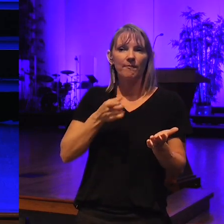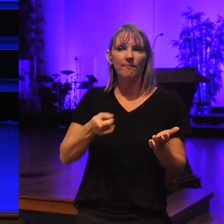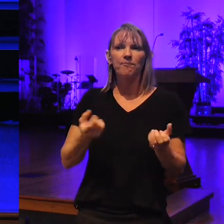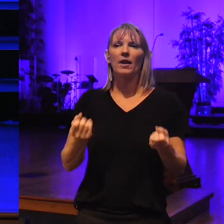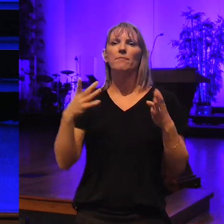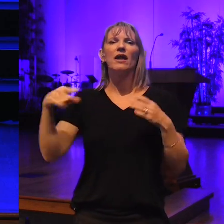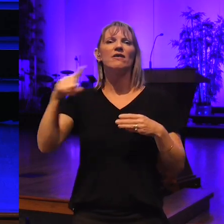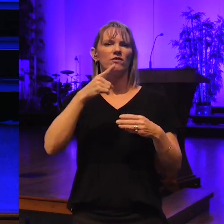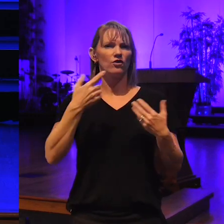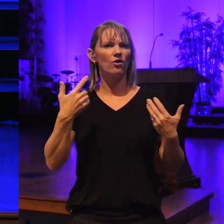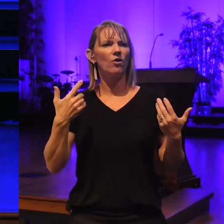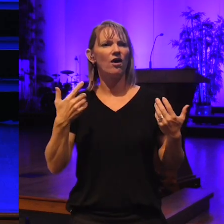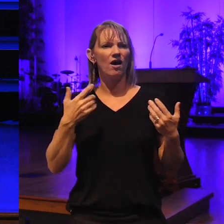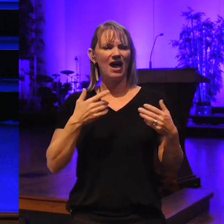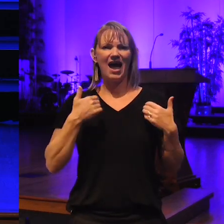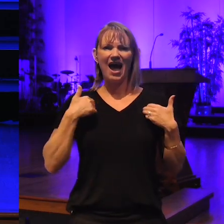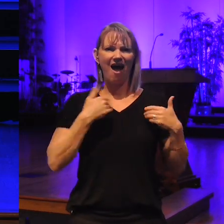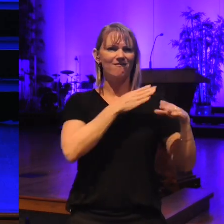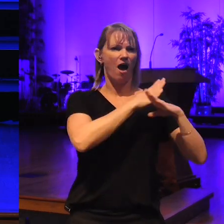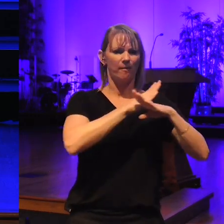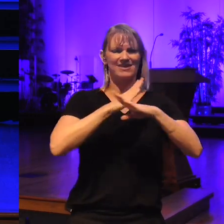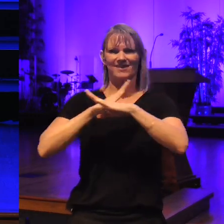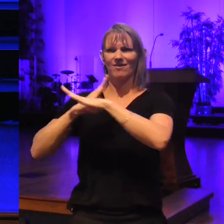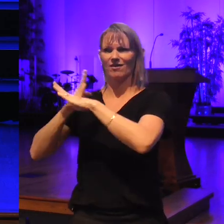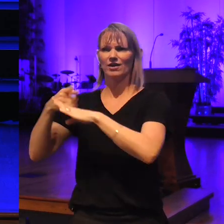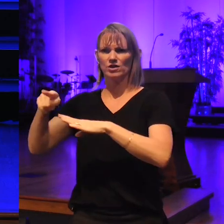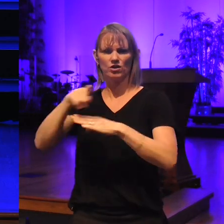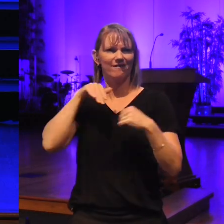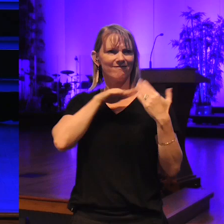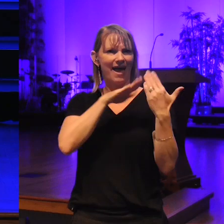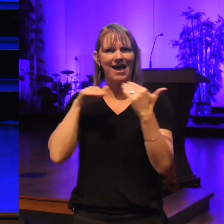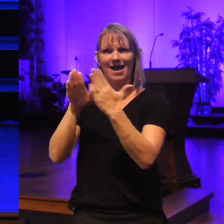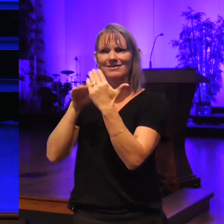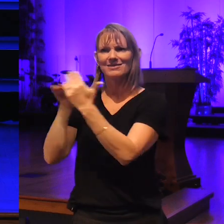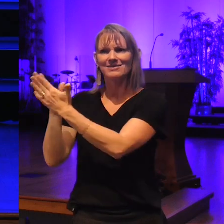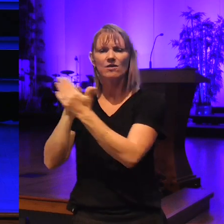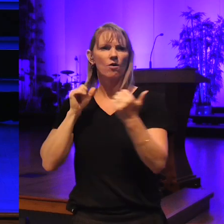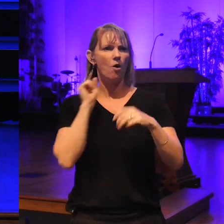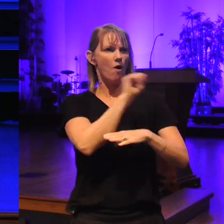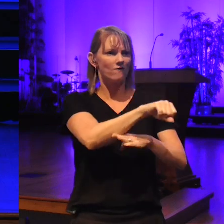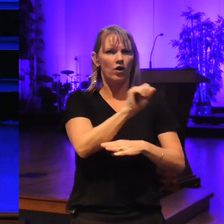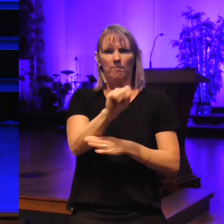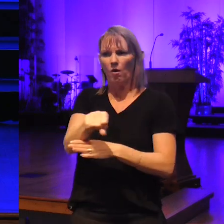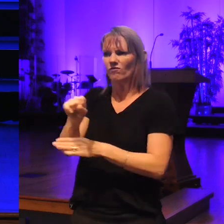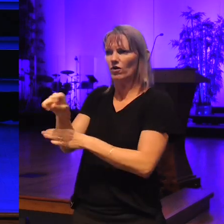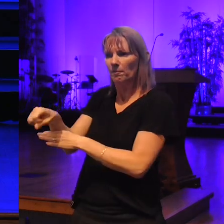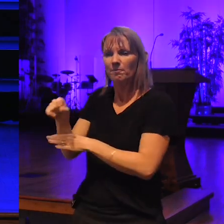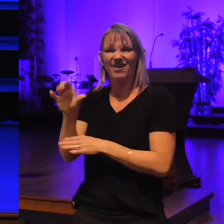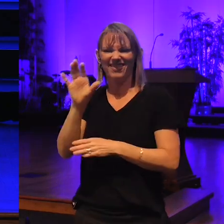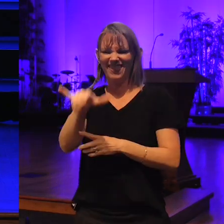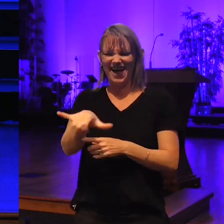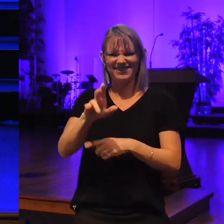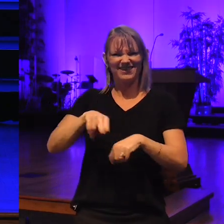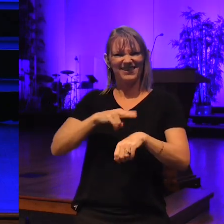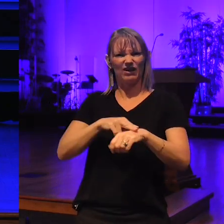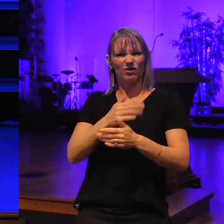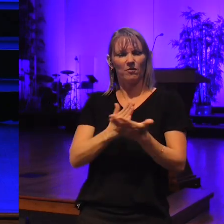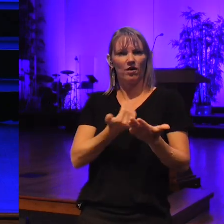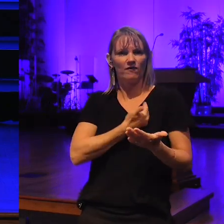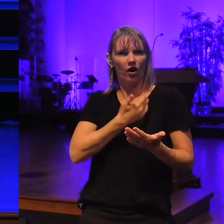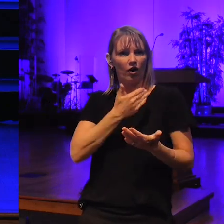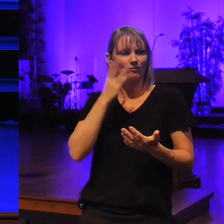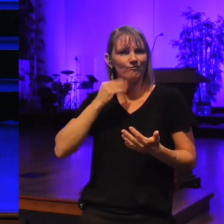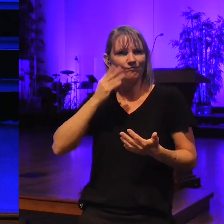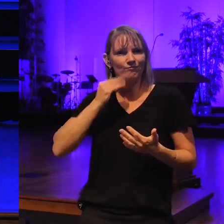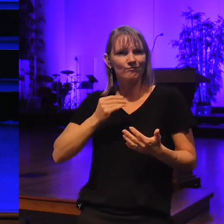So many of you have overcome obstacles. So overcoming challenges and obstacles are a natural part of our